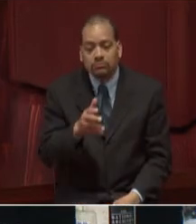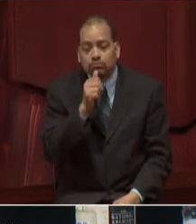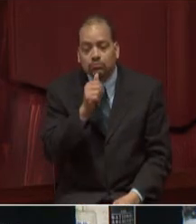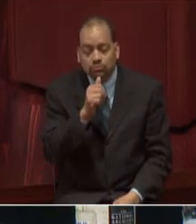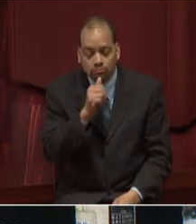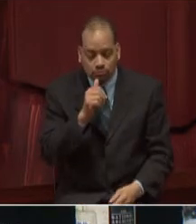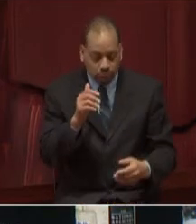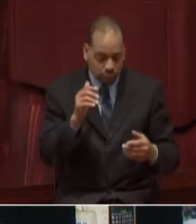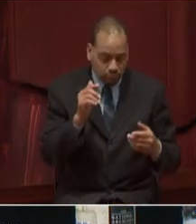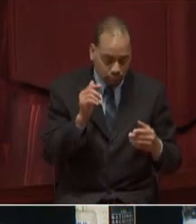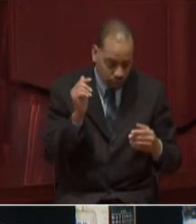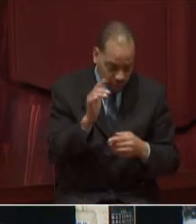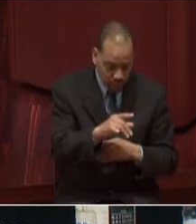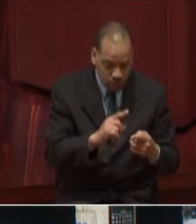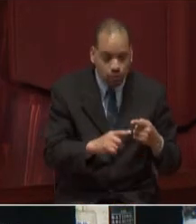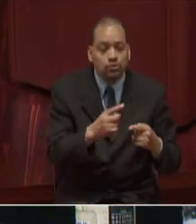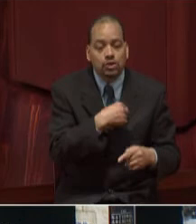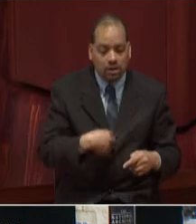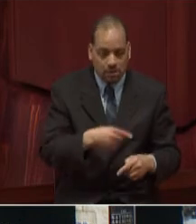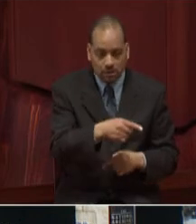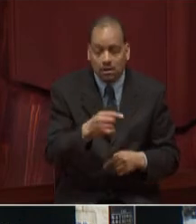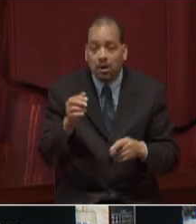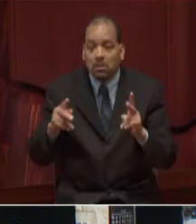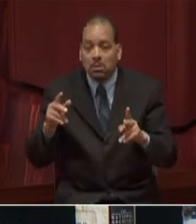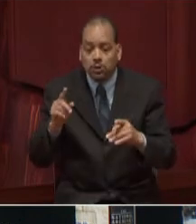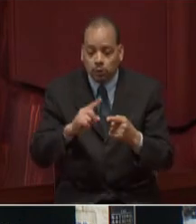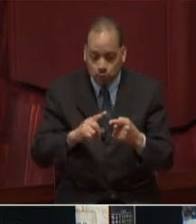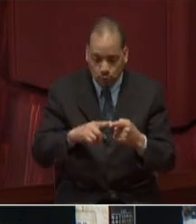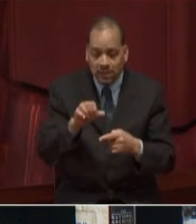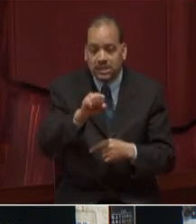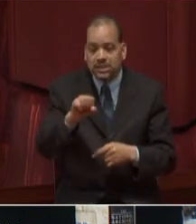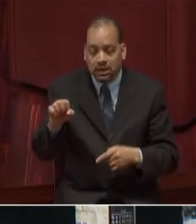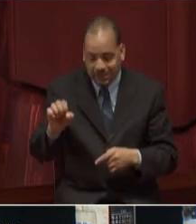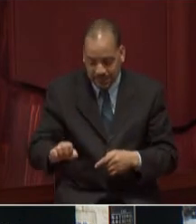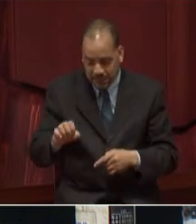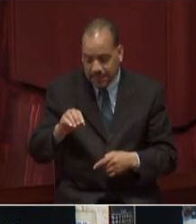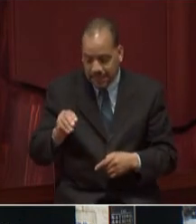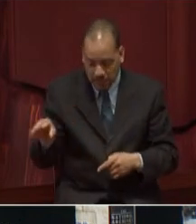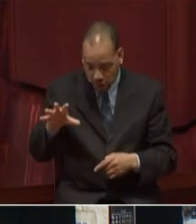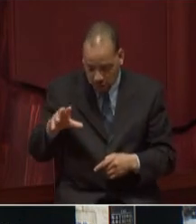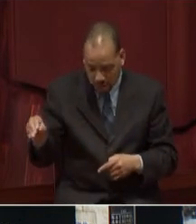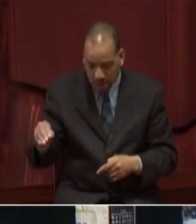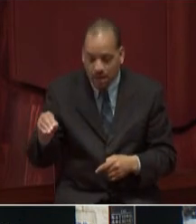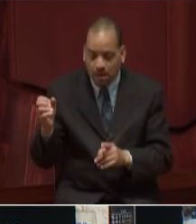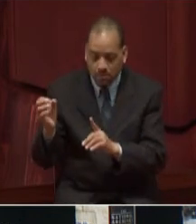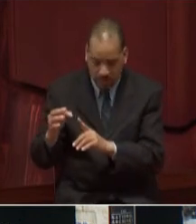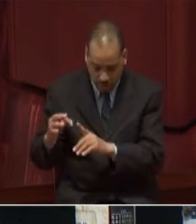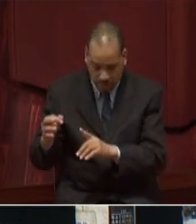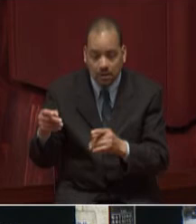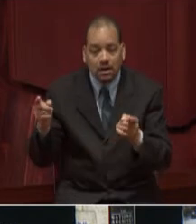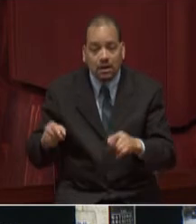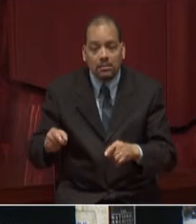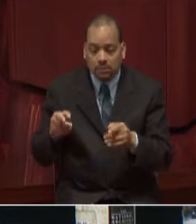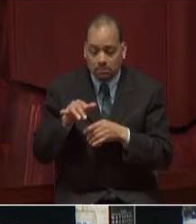trip to Southeast Asia, India, Pakistan. We're on a small plane, and there were three types of people on